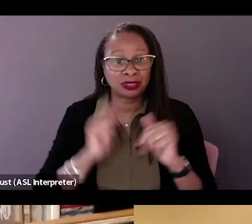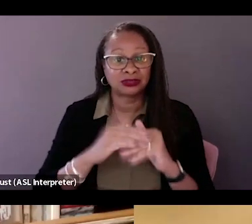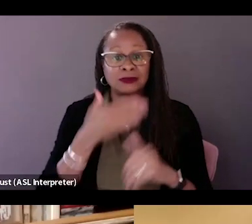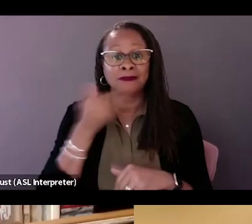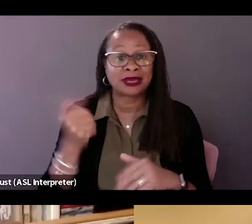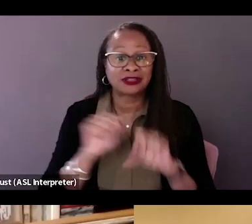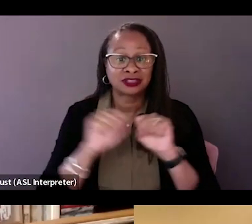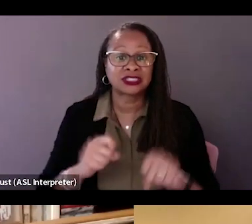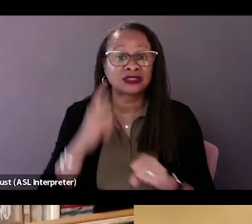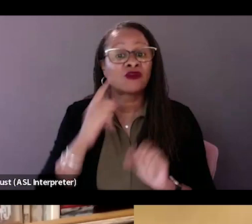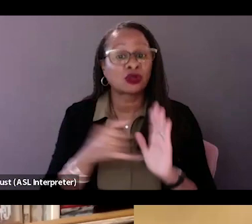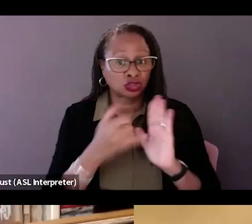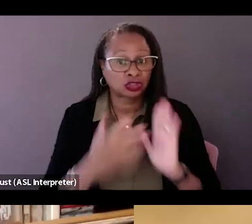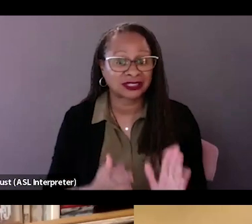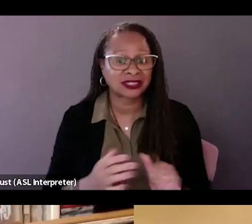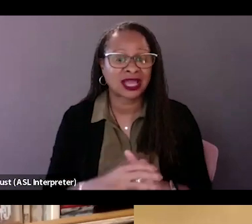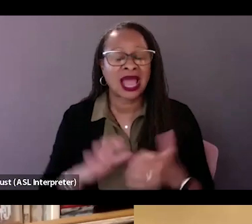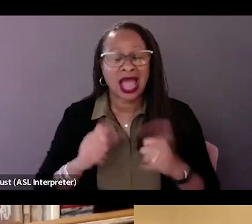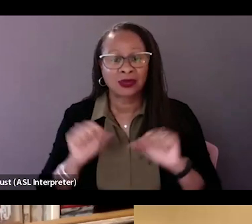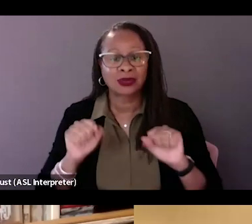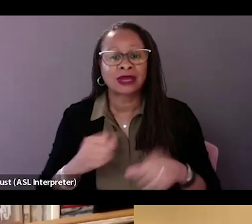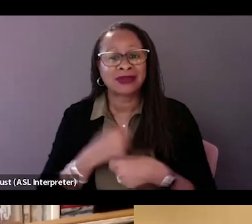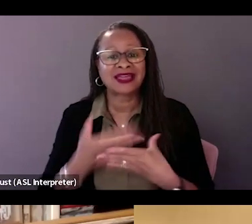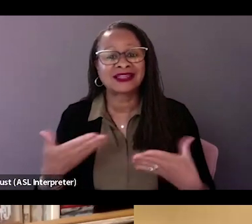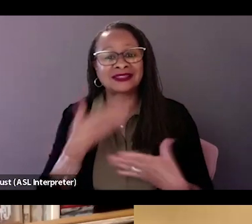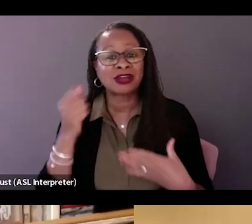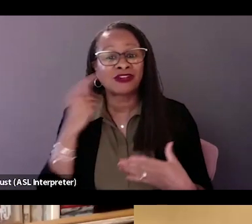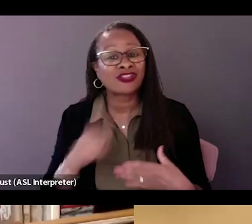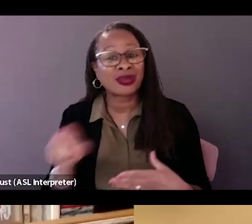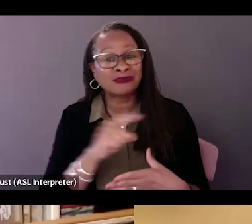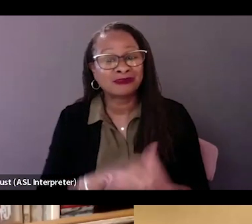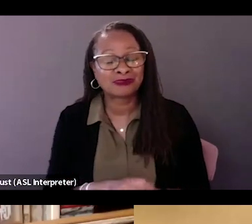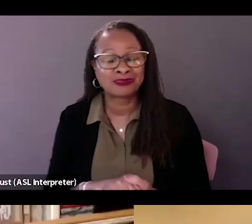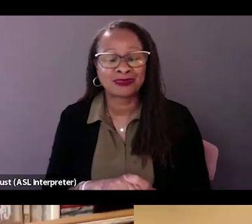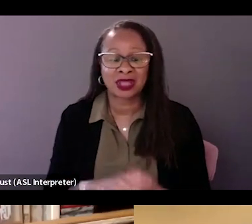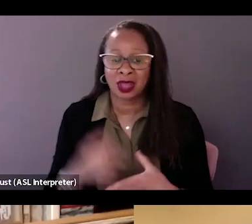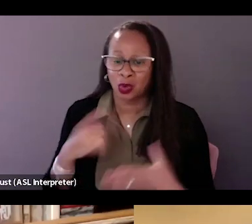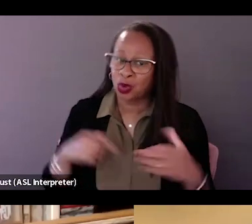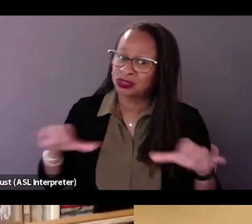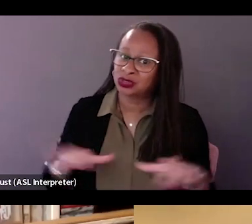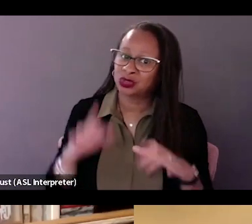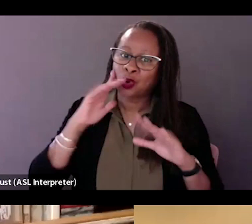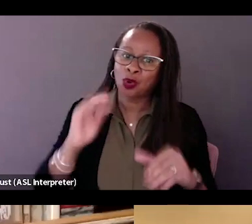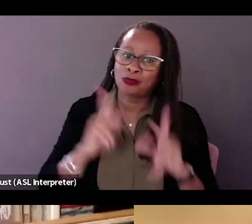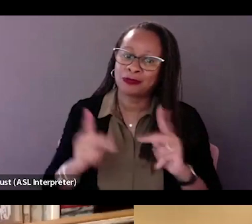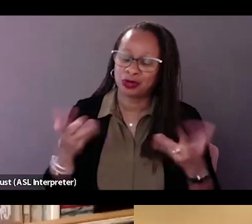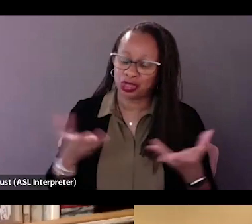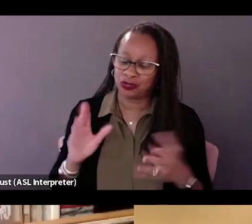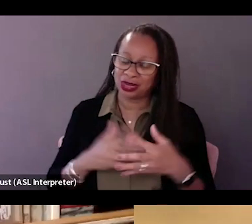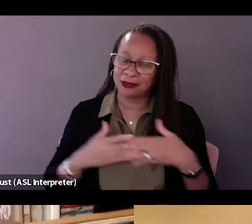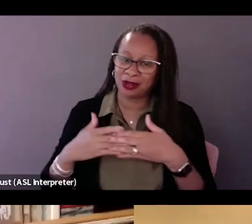our journalists, and how is it that we can make things better for them. What do you hope people here in America take away